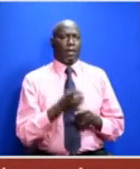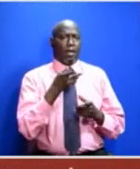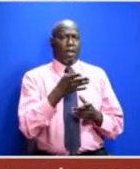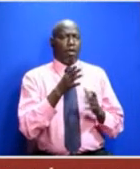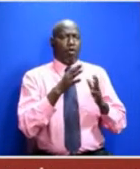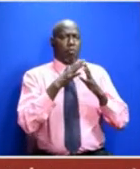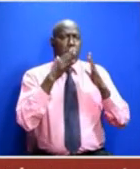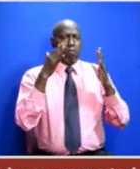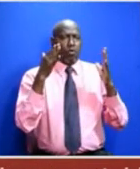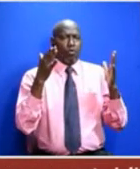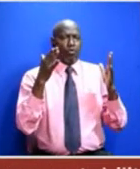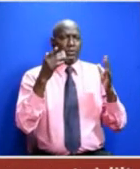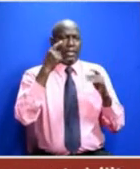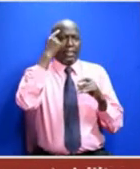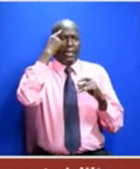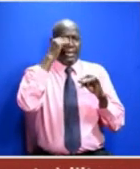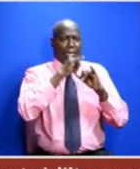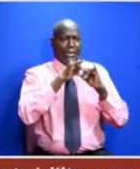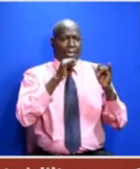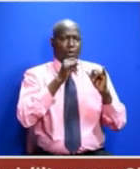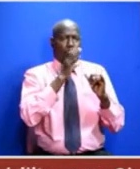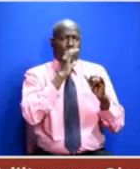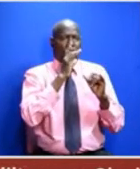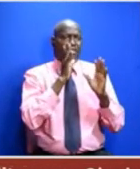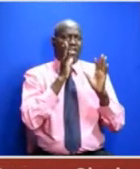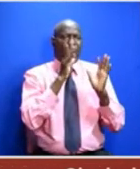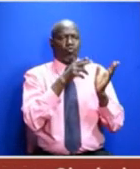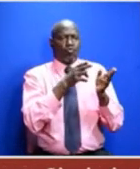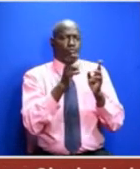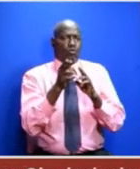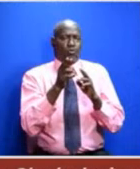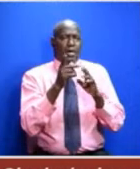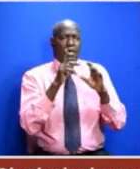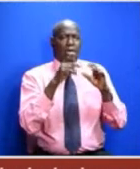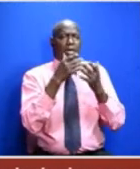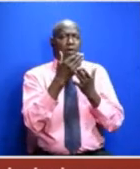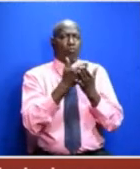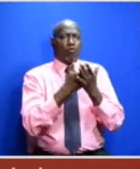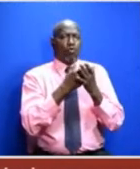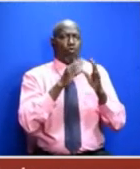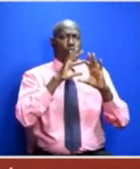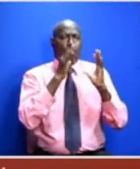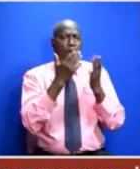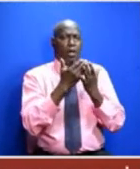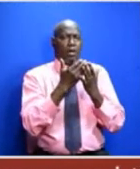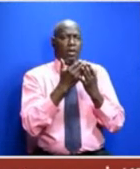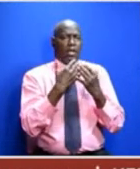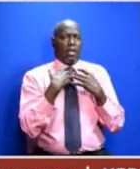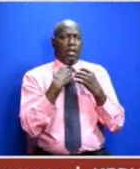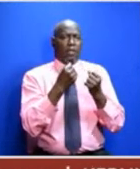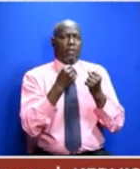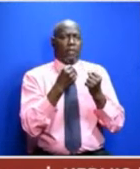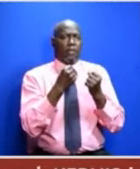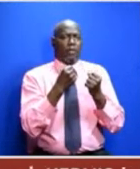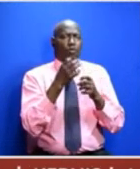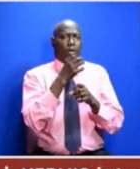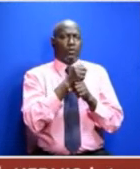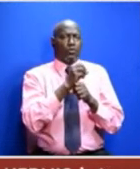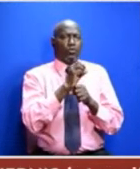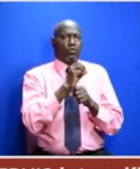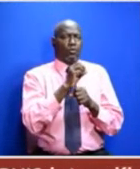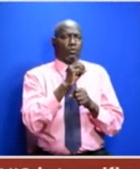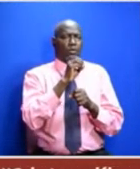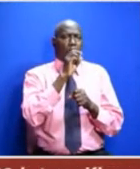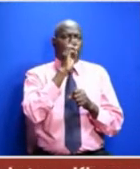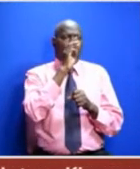Now, most people take clean water for granted. A report by the World Health Organization, WHO, and United